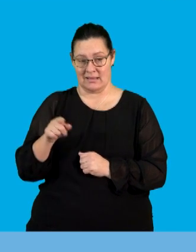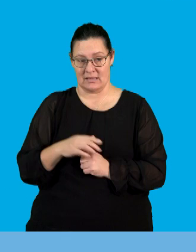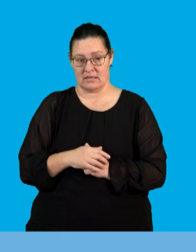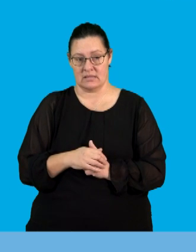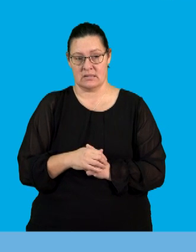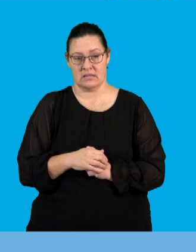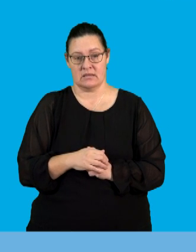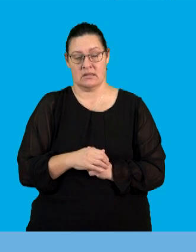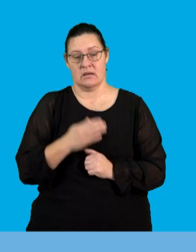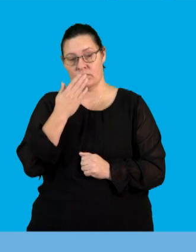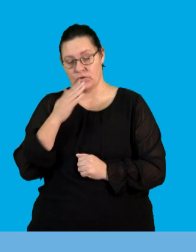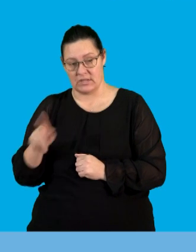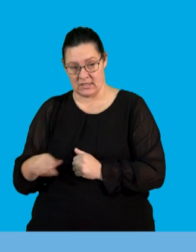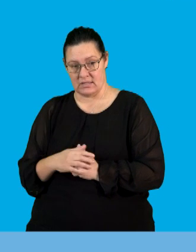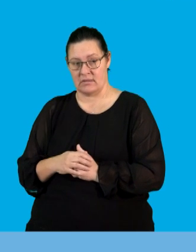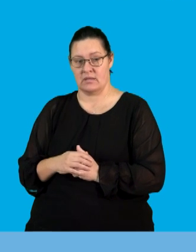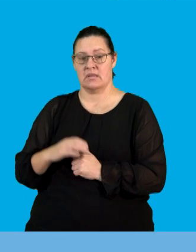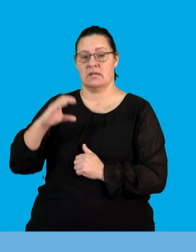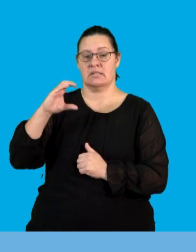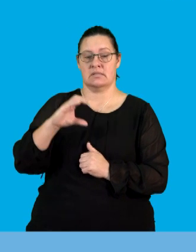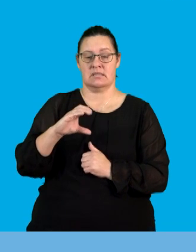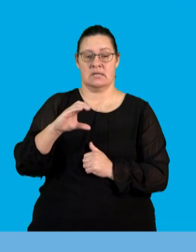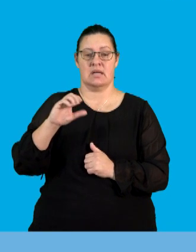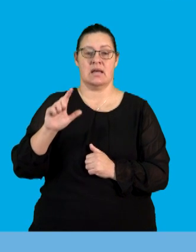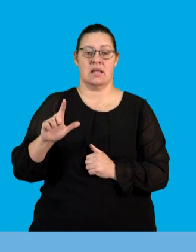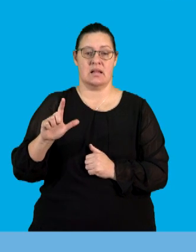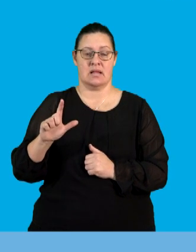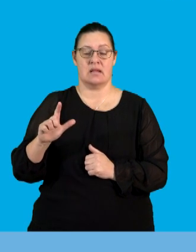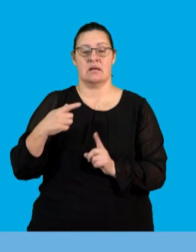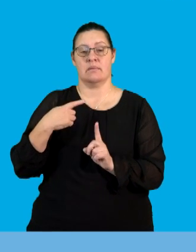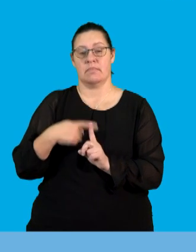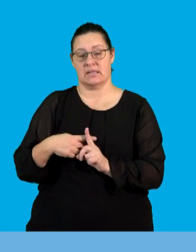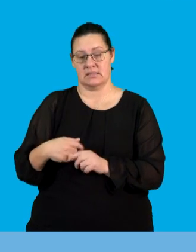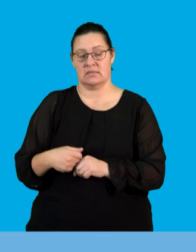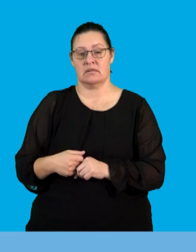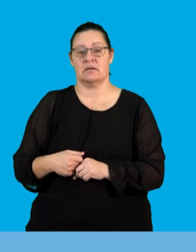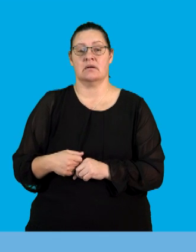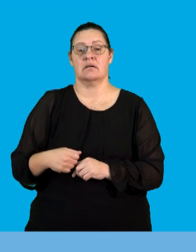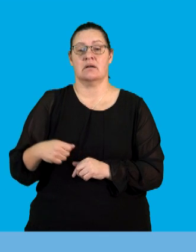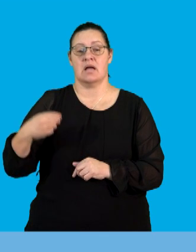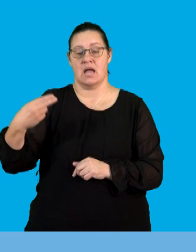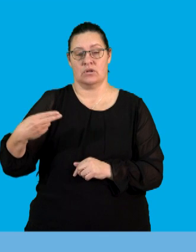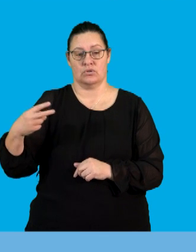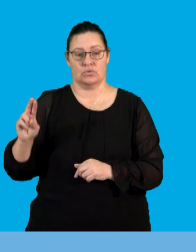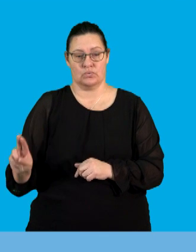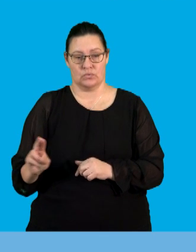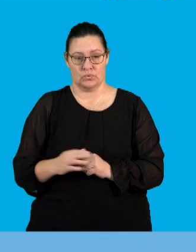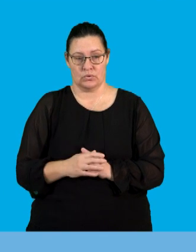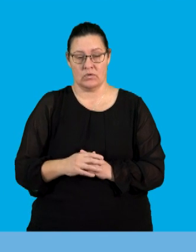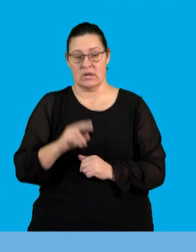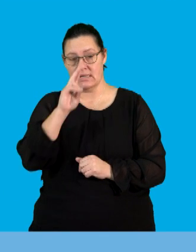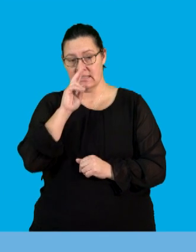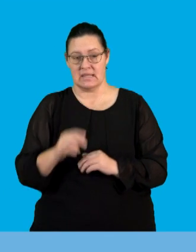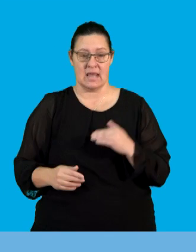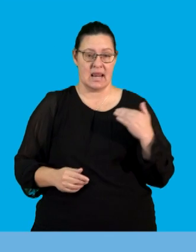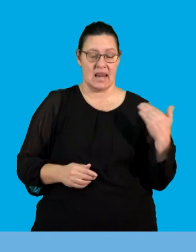the H has been donated, it's going to be NaCl plus H2. Now notice that on